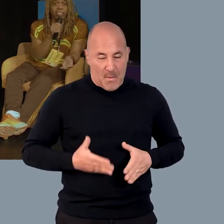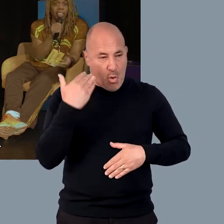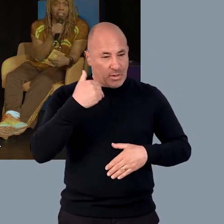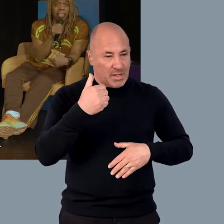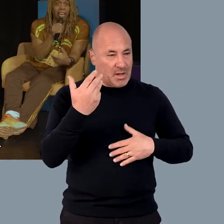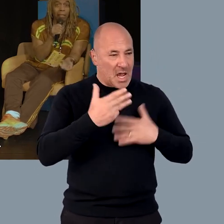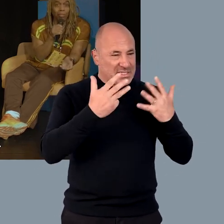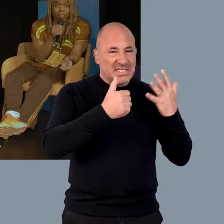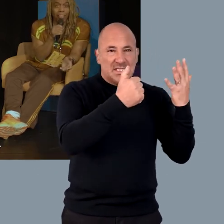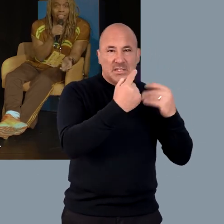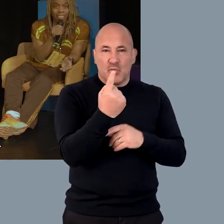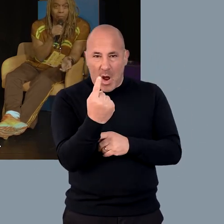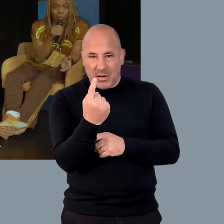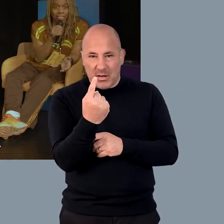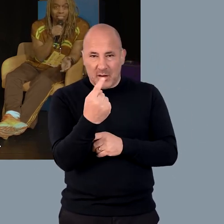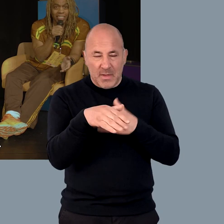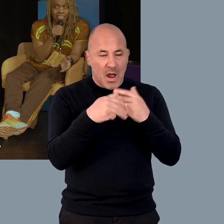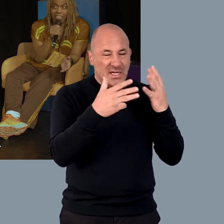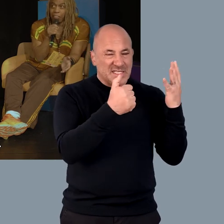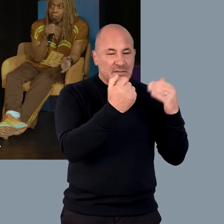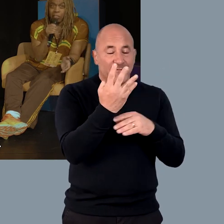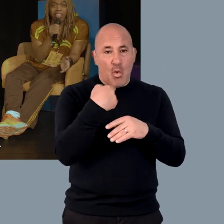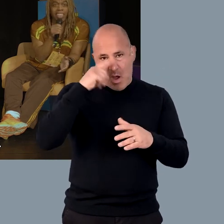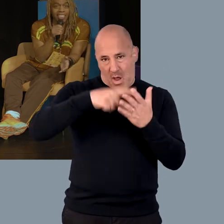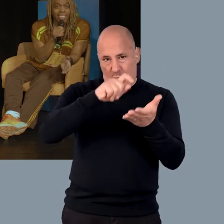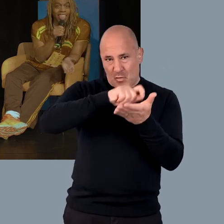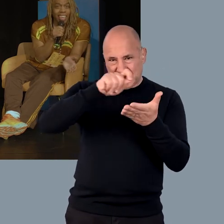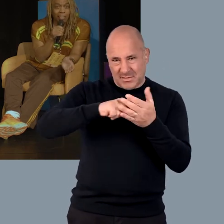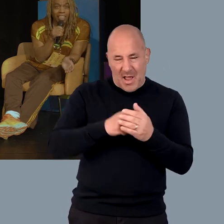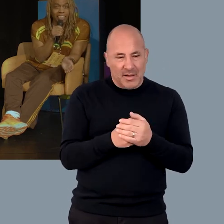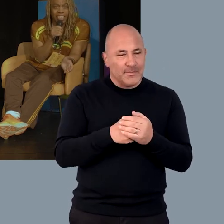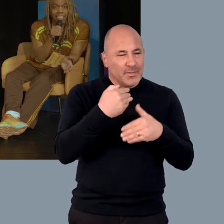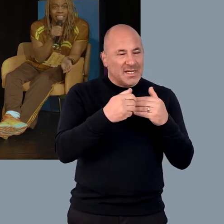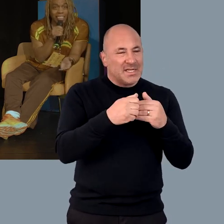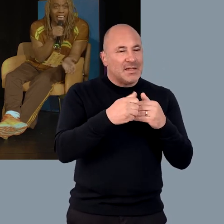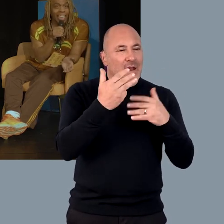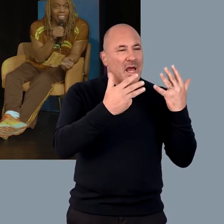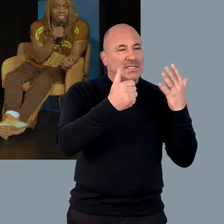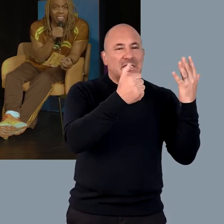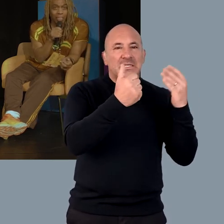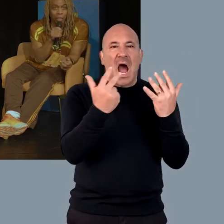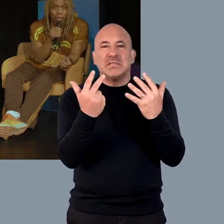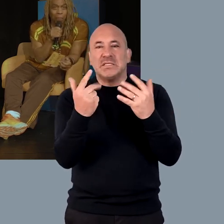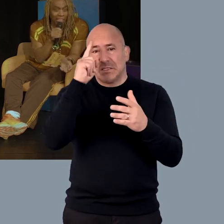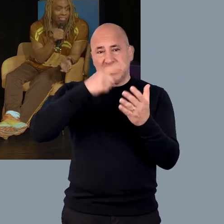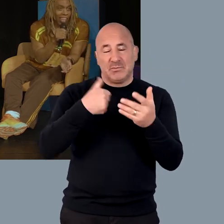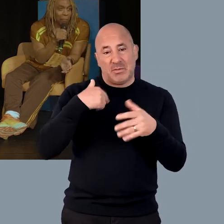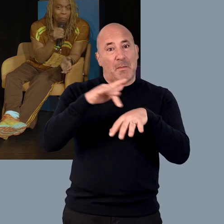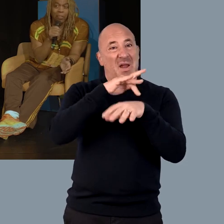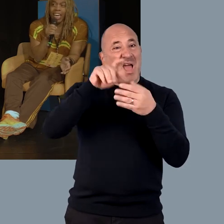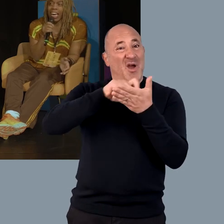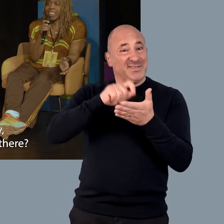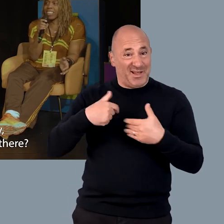in 61. So I'm, I've decided to be a writer in 64. And, and then, and then 68, I've decided I want to be a